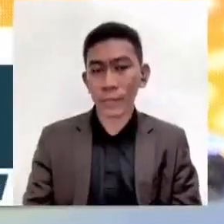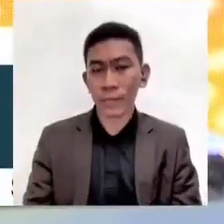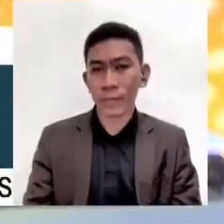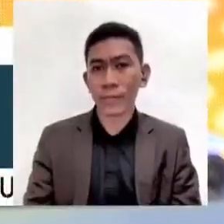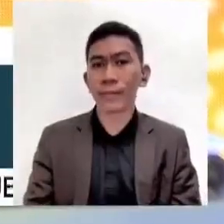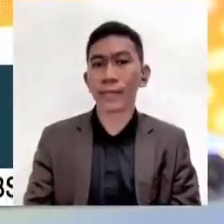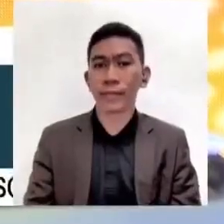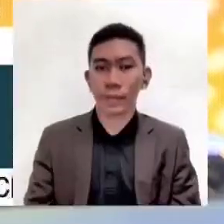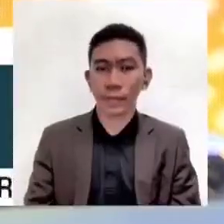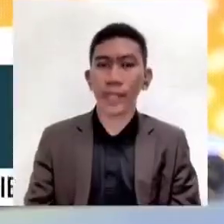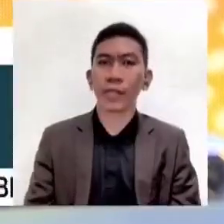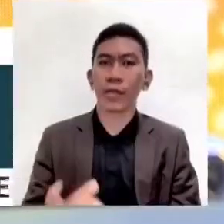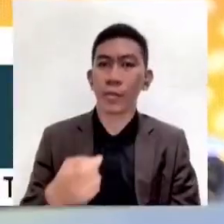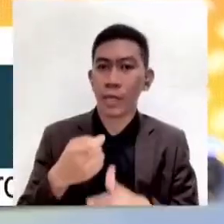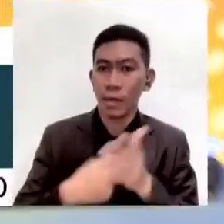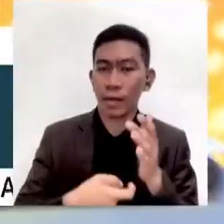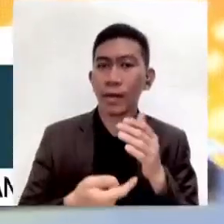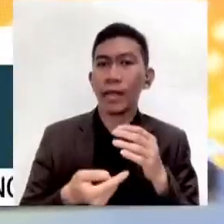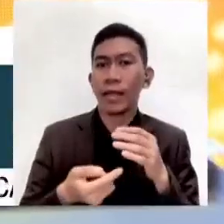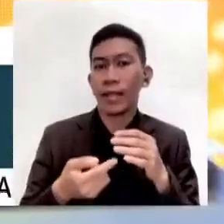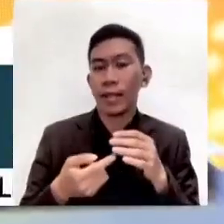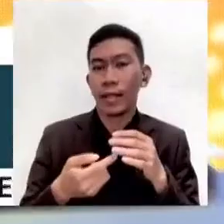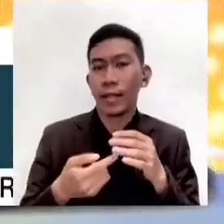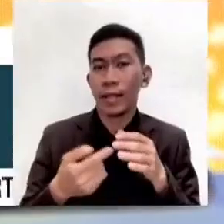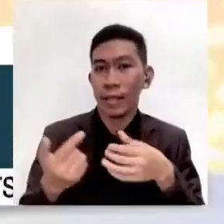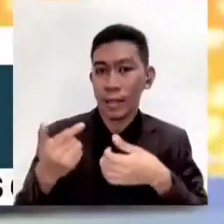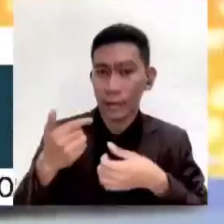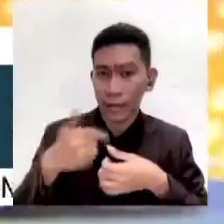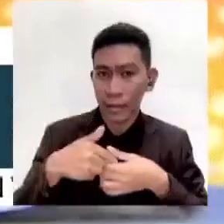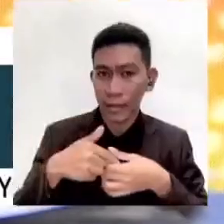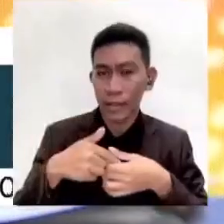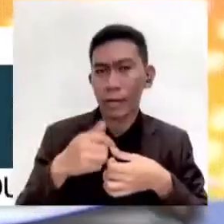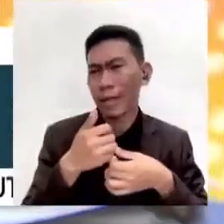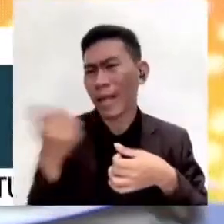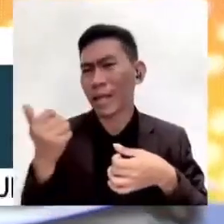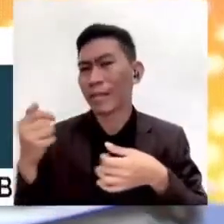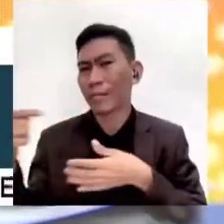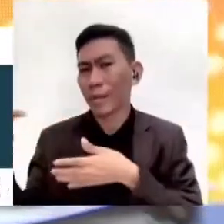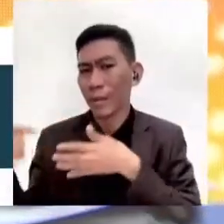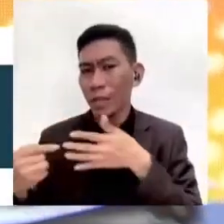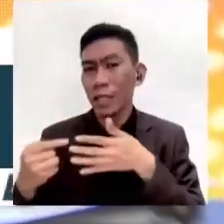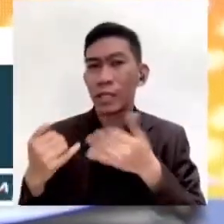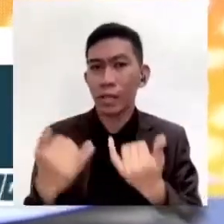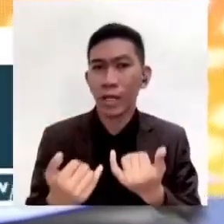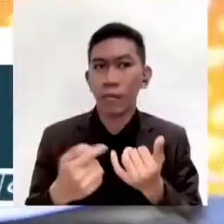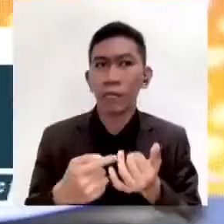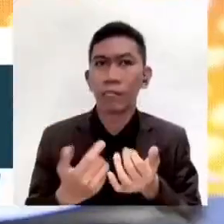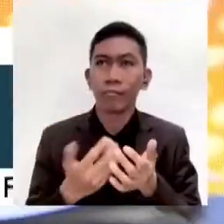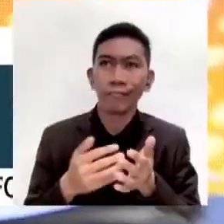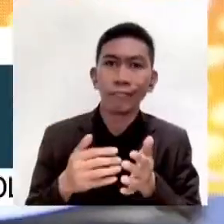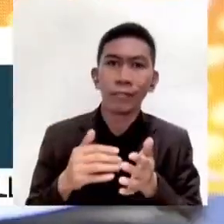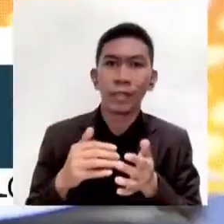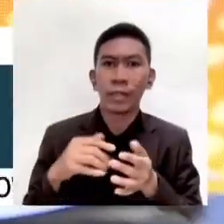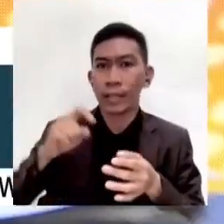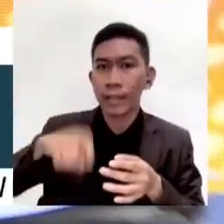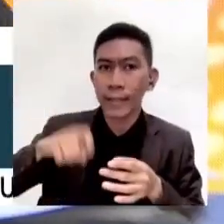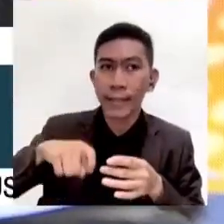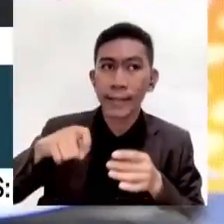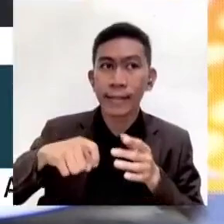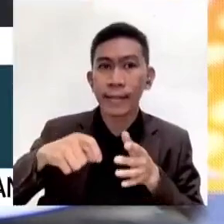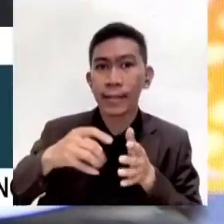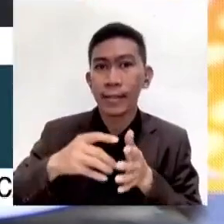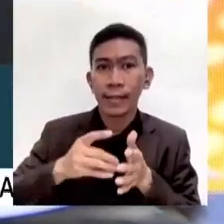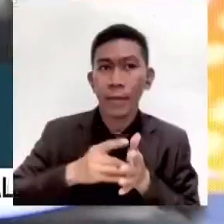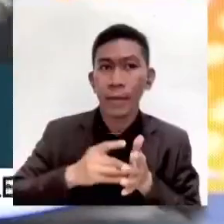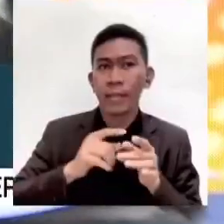apart from oil prices, we look at non-oil prices. Demand is weakening in the major economies. That's